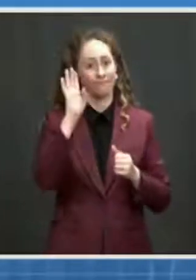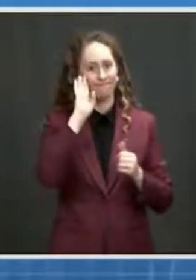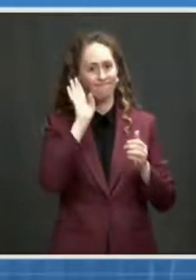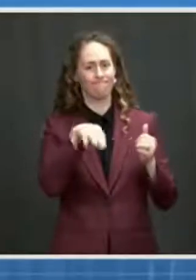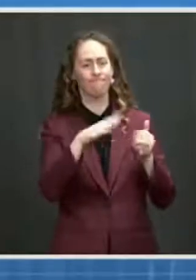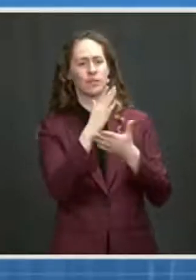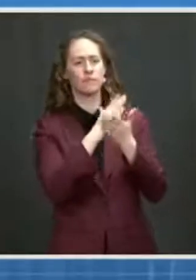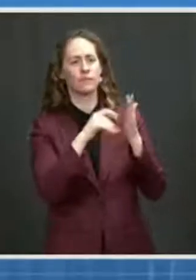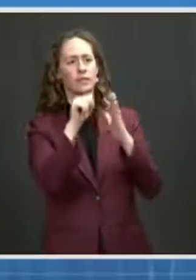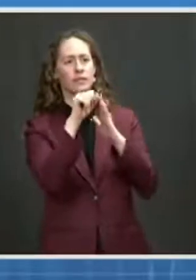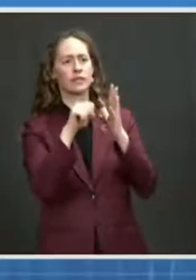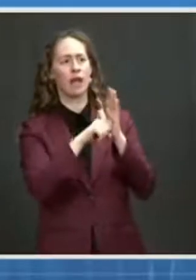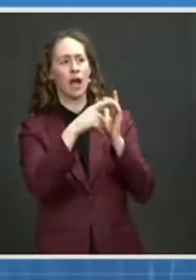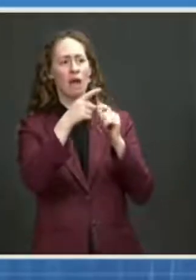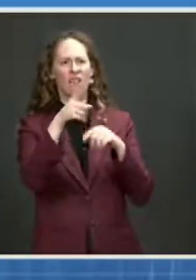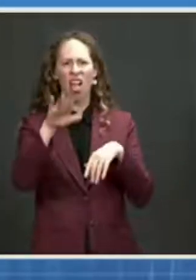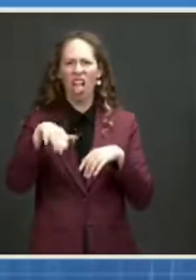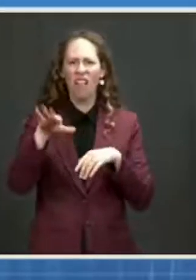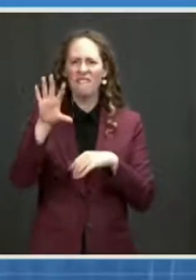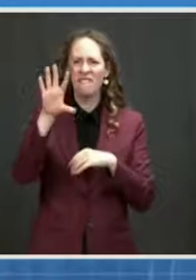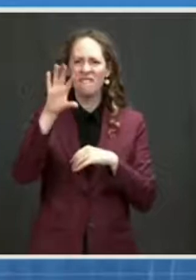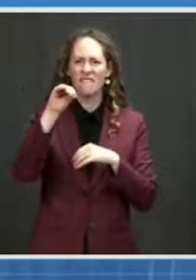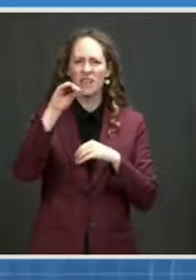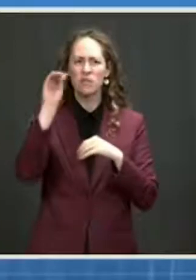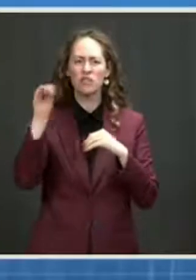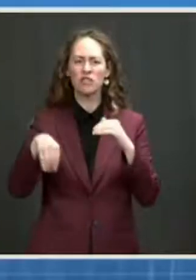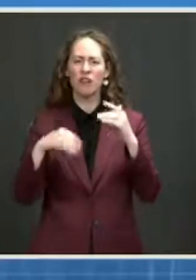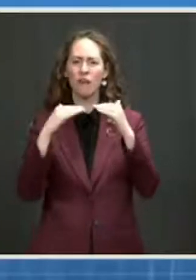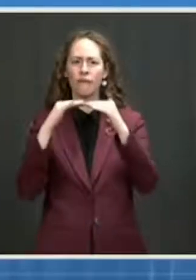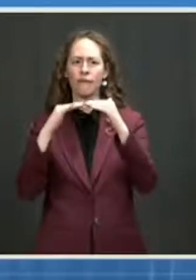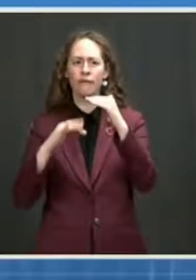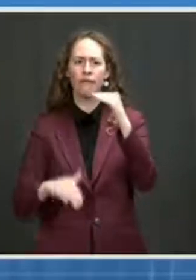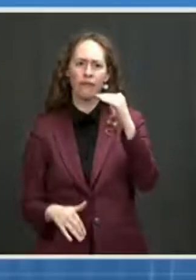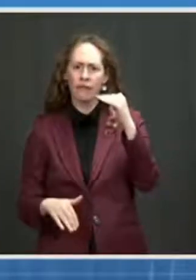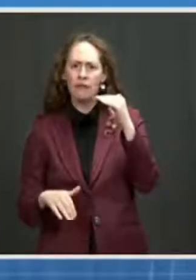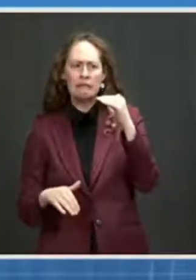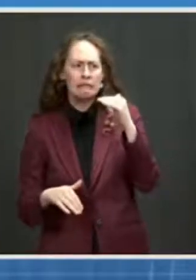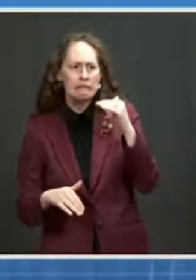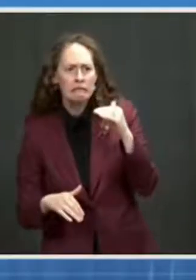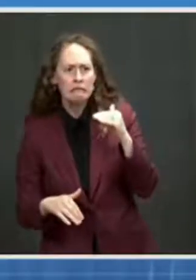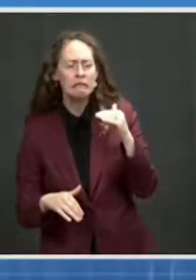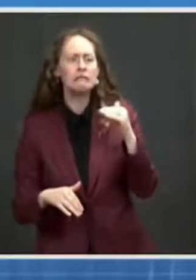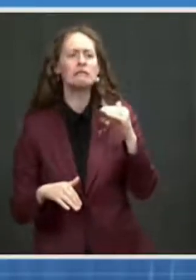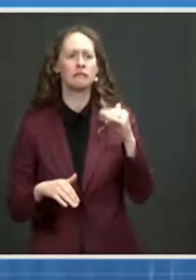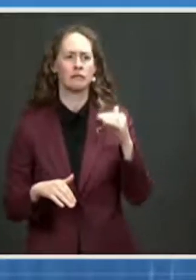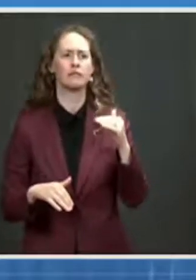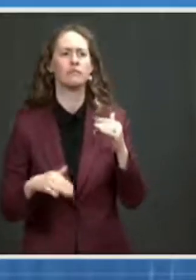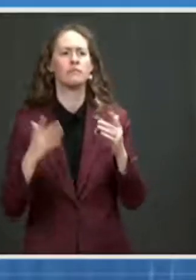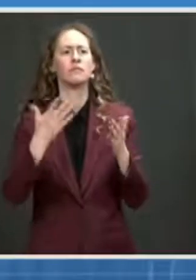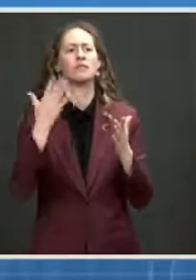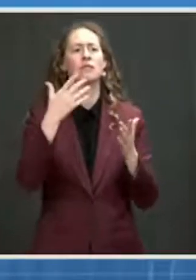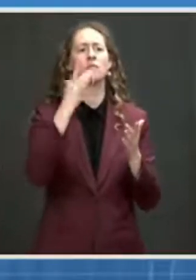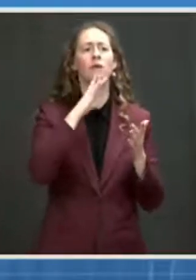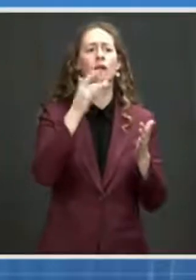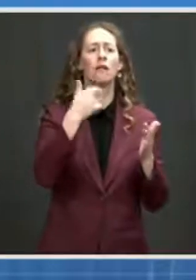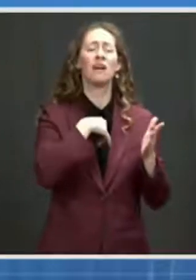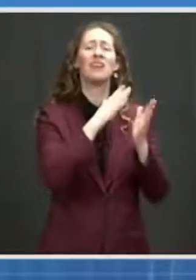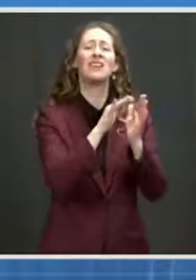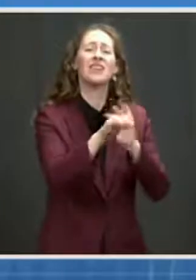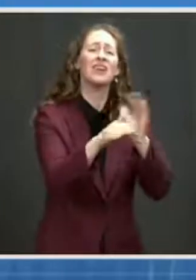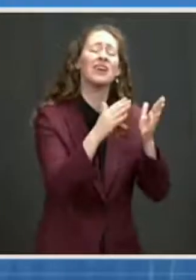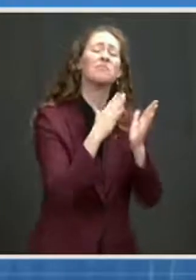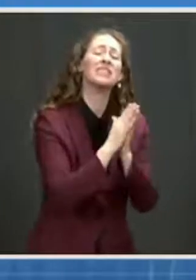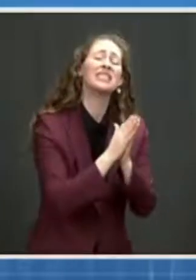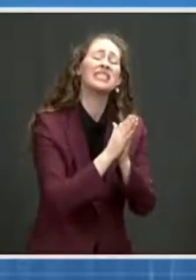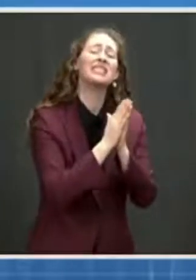the 50%. And those are the states that we are, in many respects, I use the word, almost pleading with them on the basis of